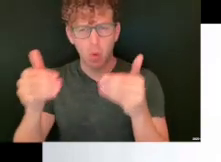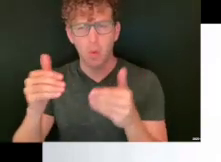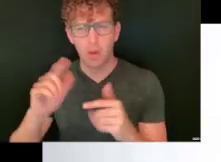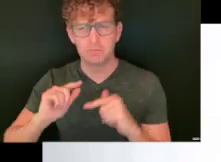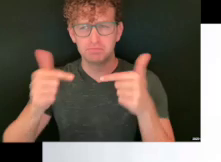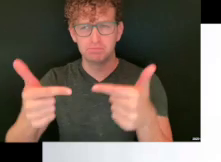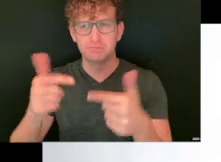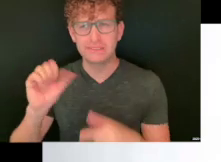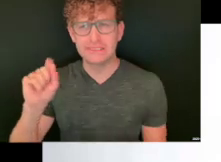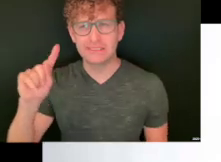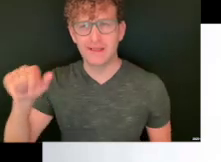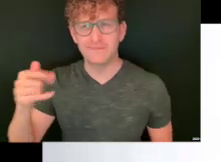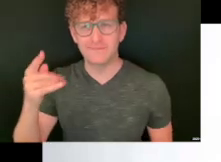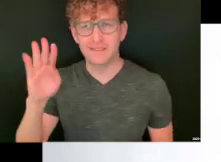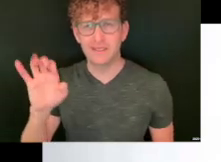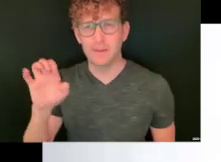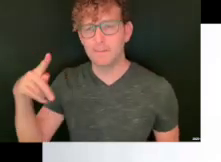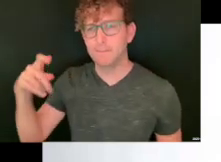to be able to,